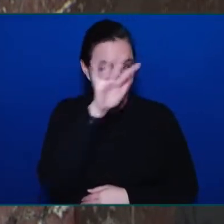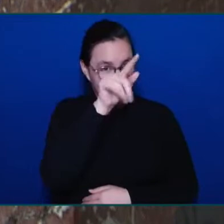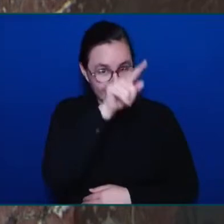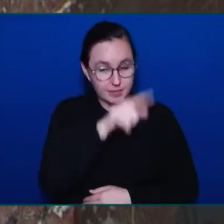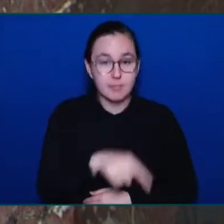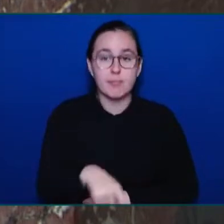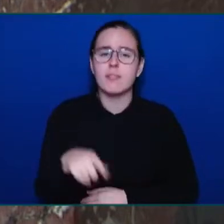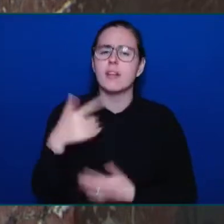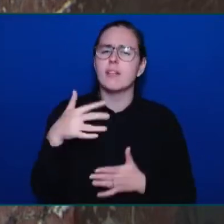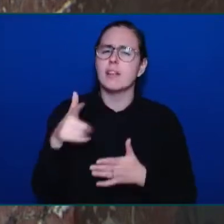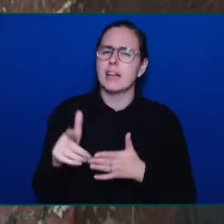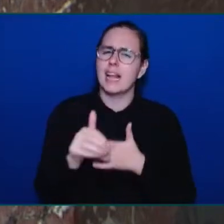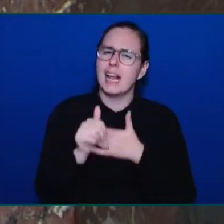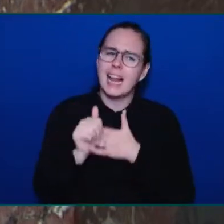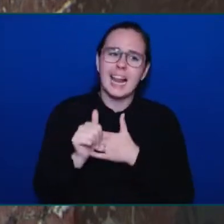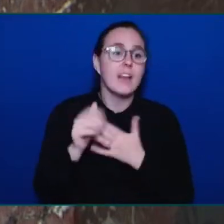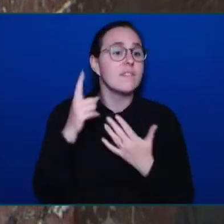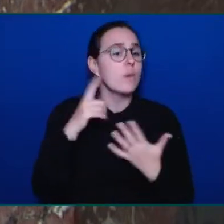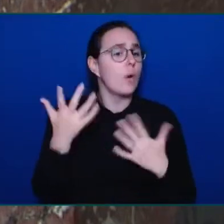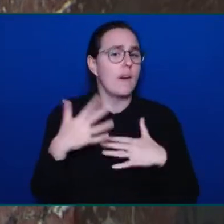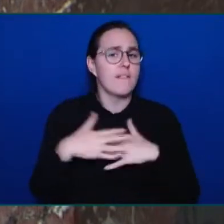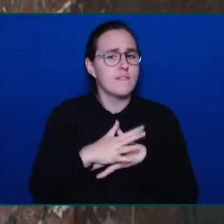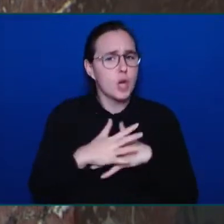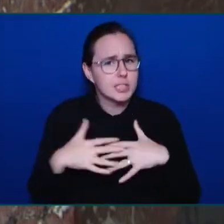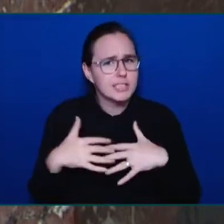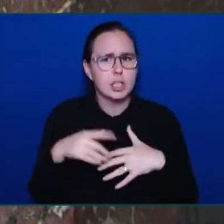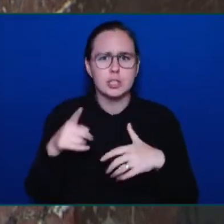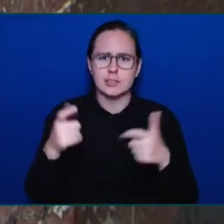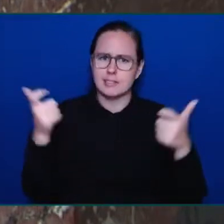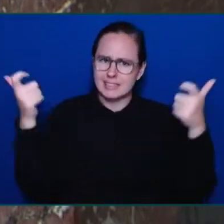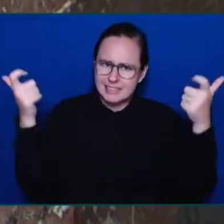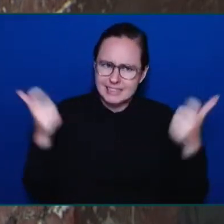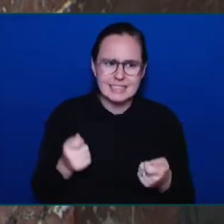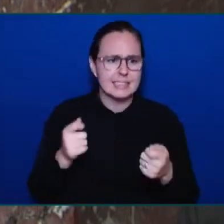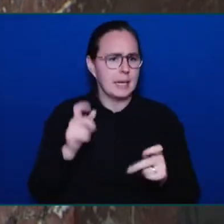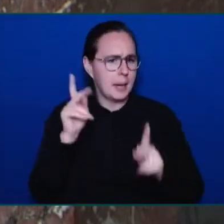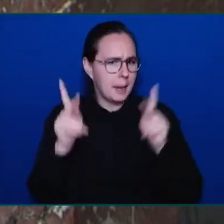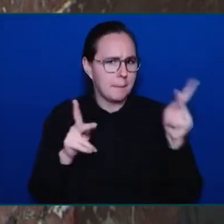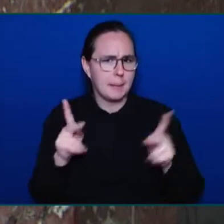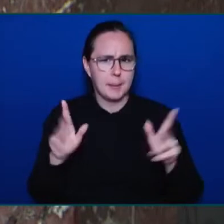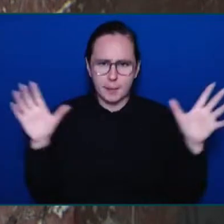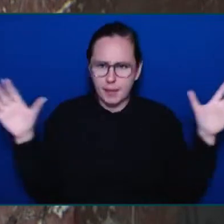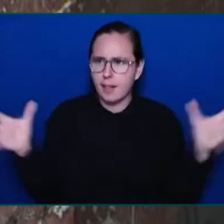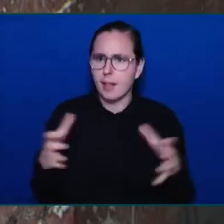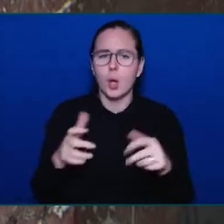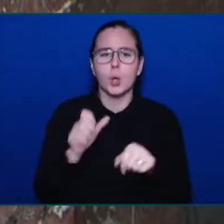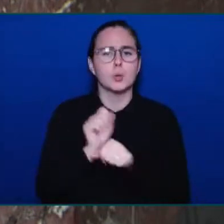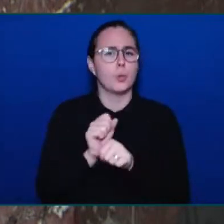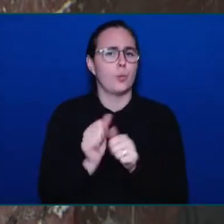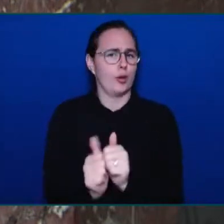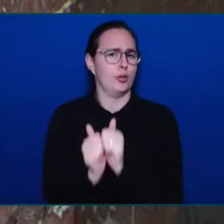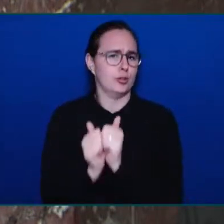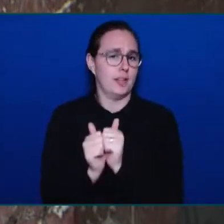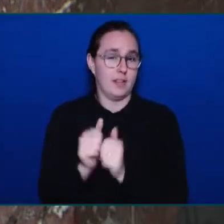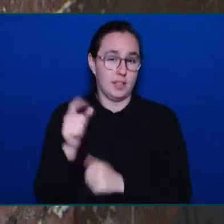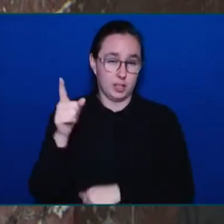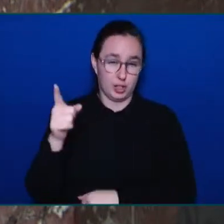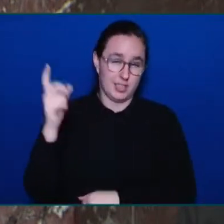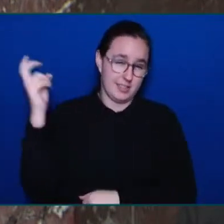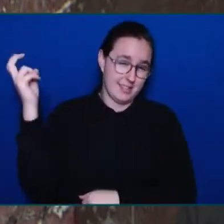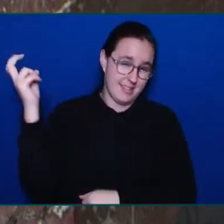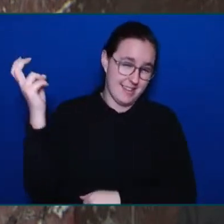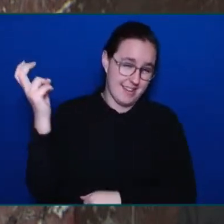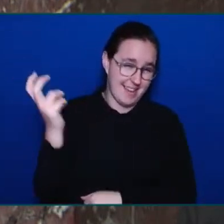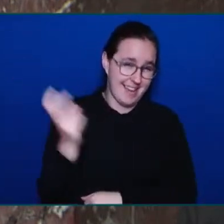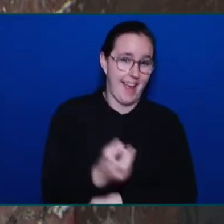bringing people together. She has traveled a long way to join us here to talk with myself and many other members of